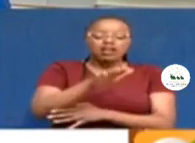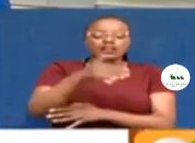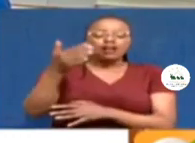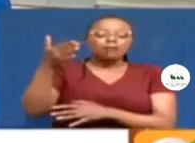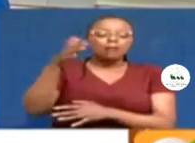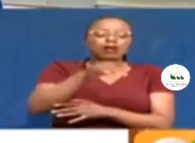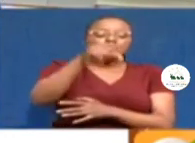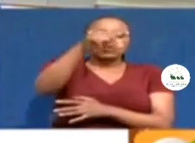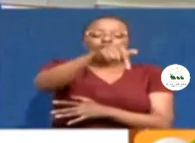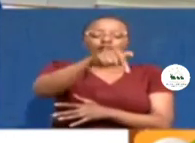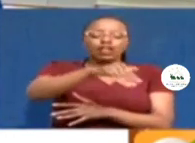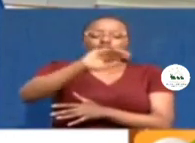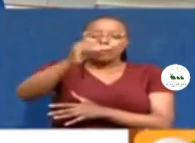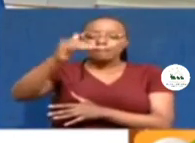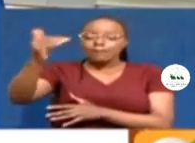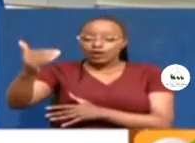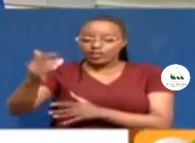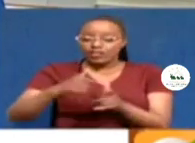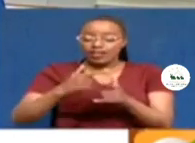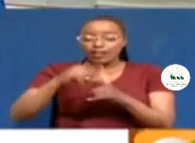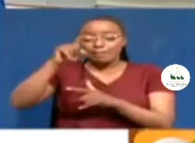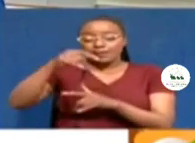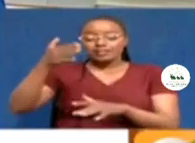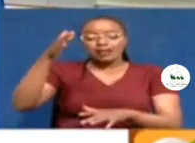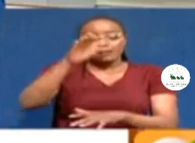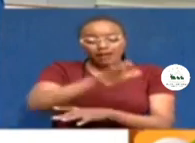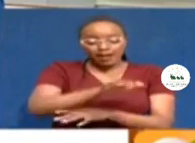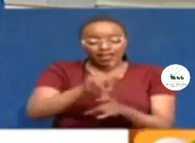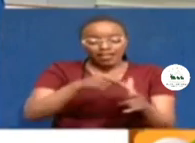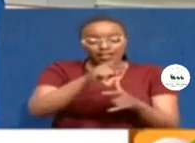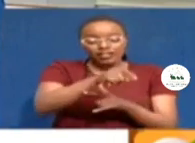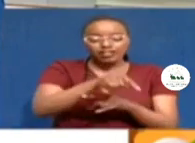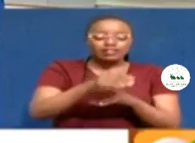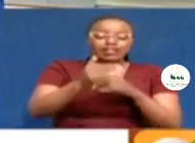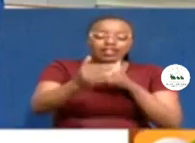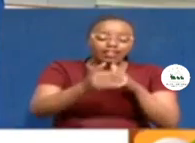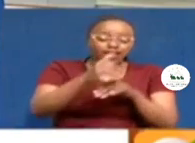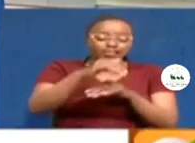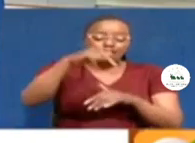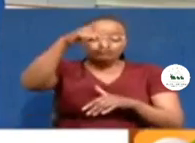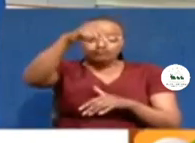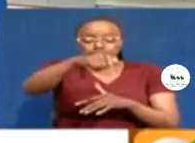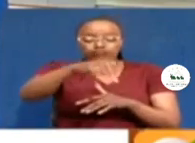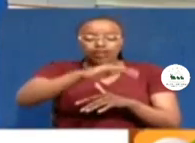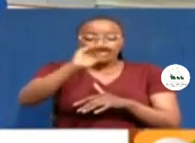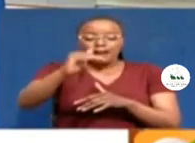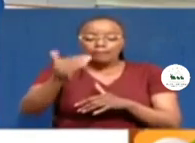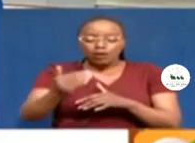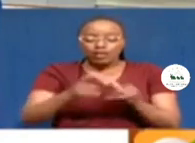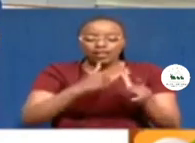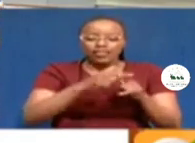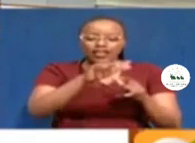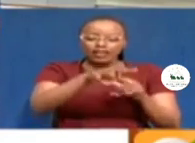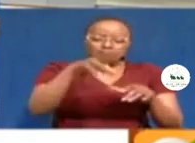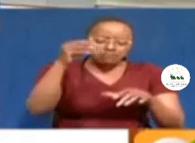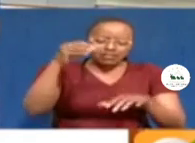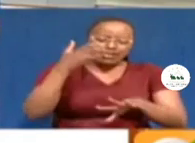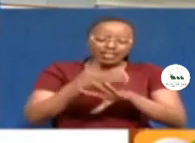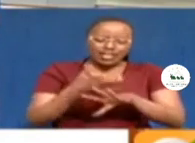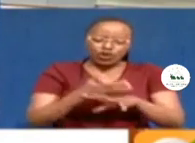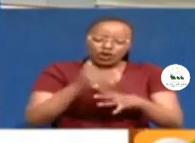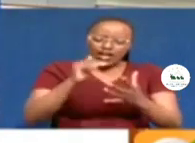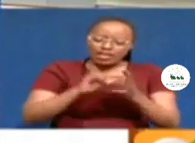mountain. And Sisyphus must go back to the foot of the mountain to push up the rock